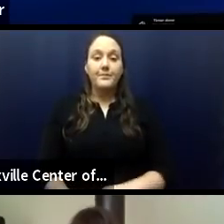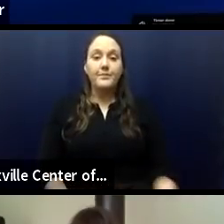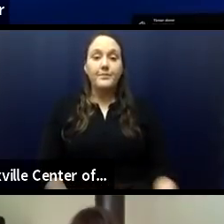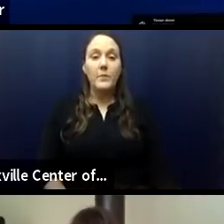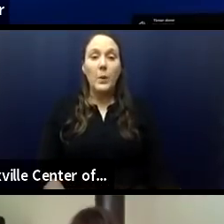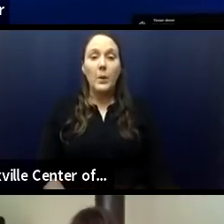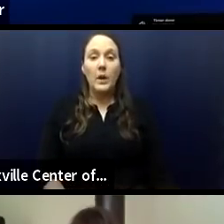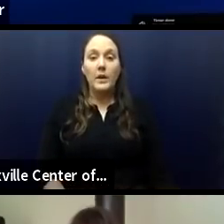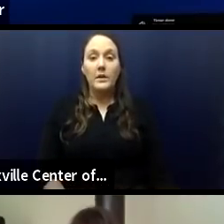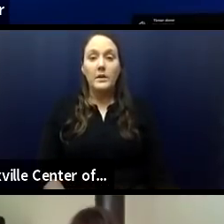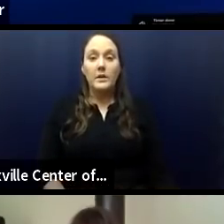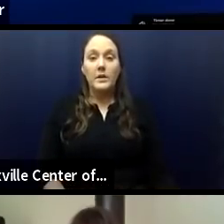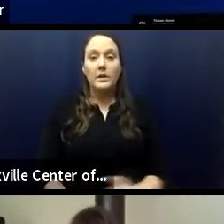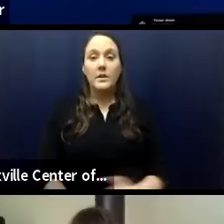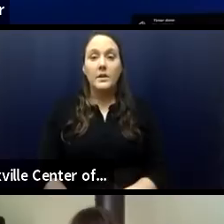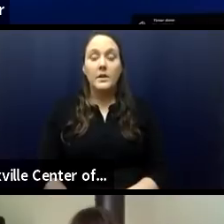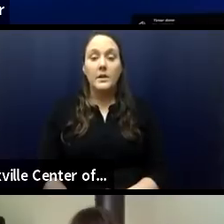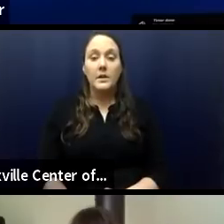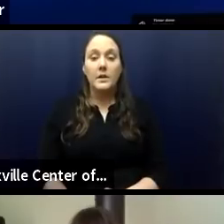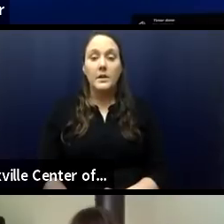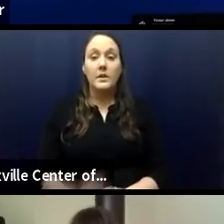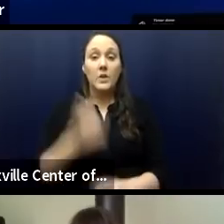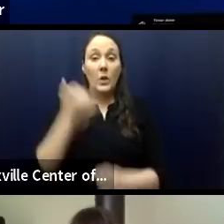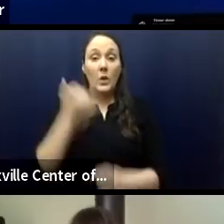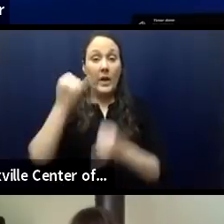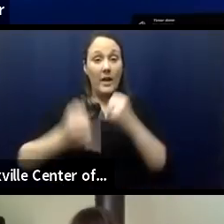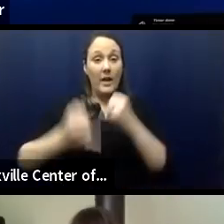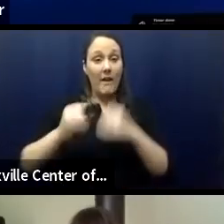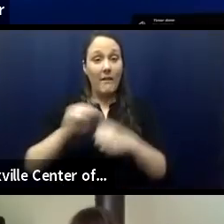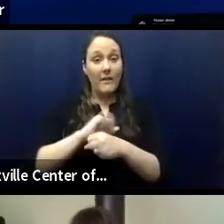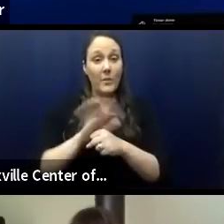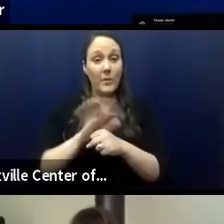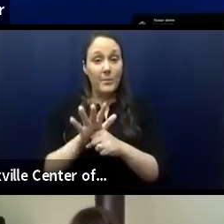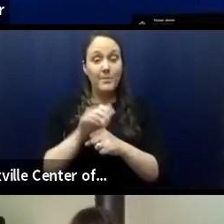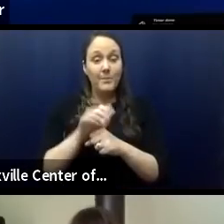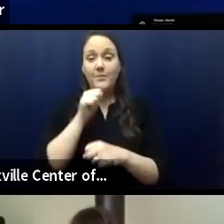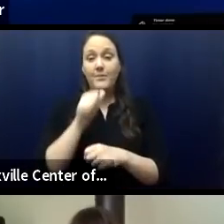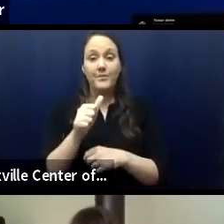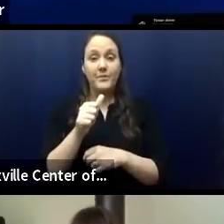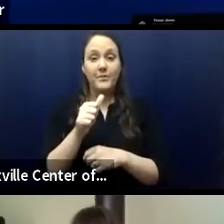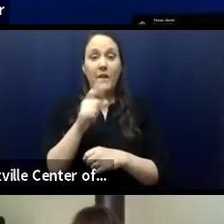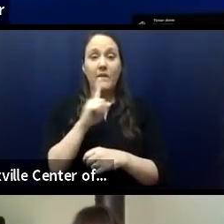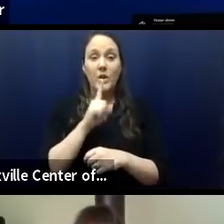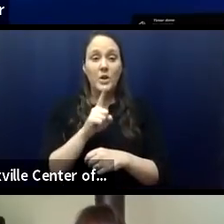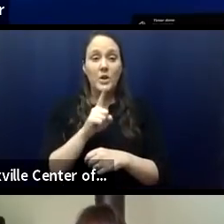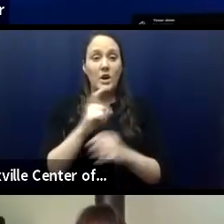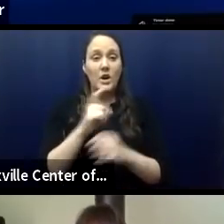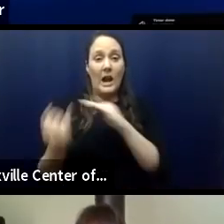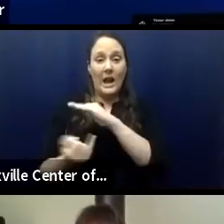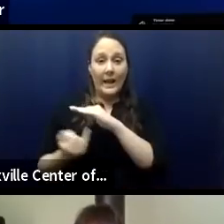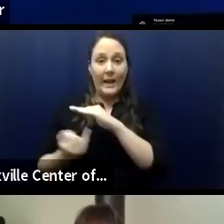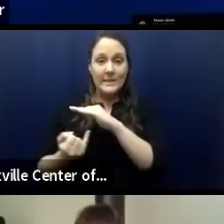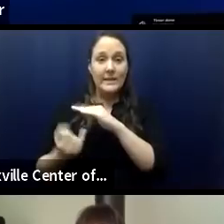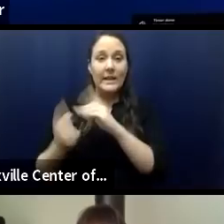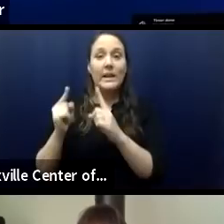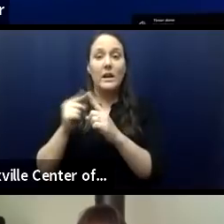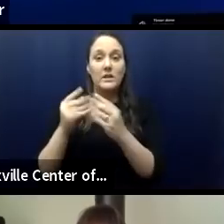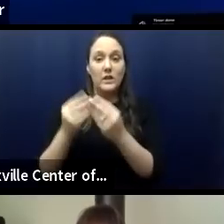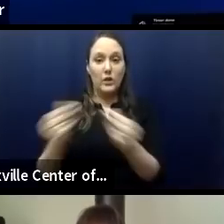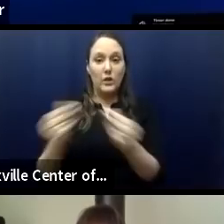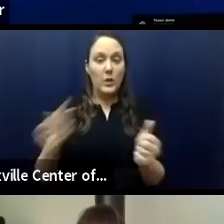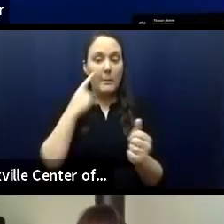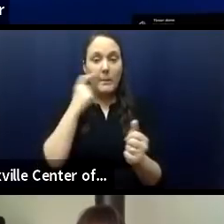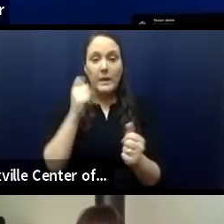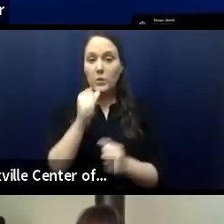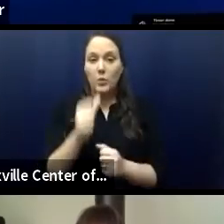So the end of the pandemic is not necessarily isolating us until it goes away, because it's not going to go